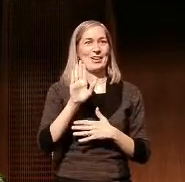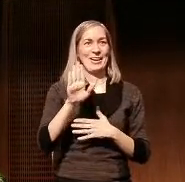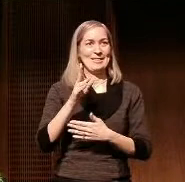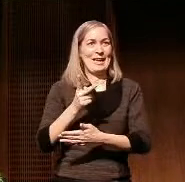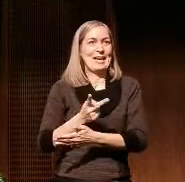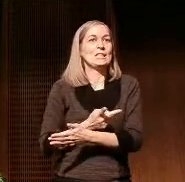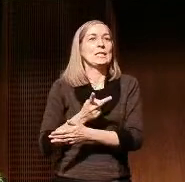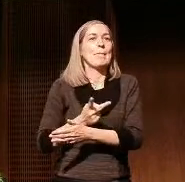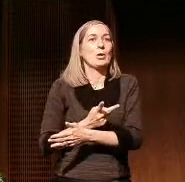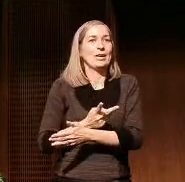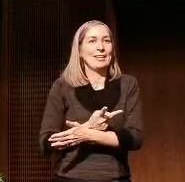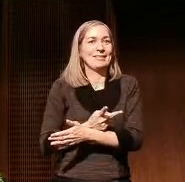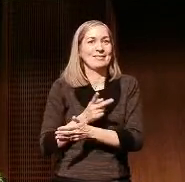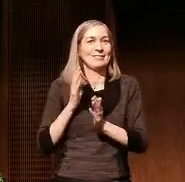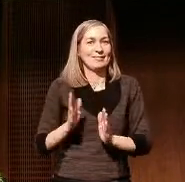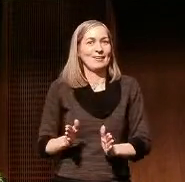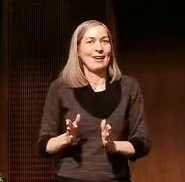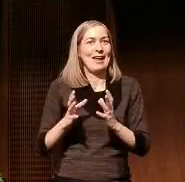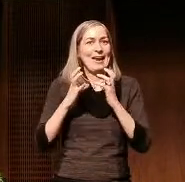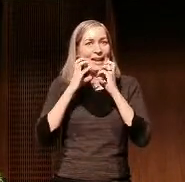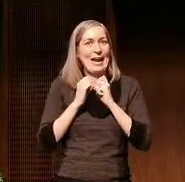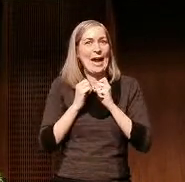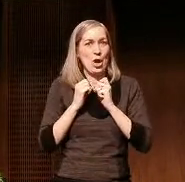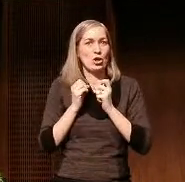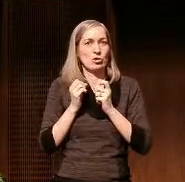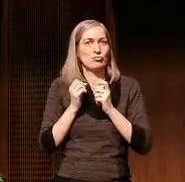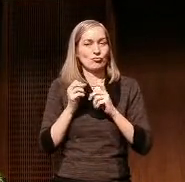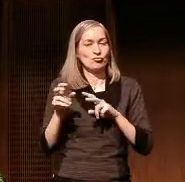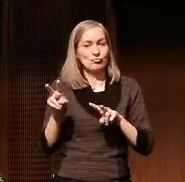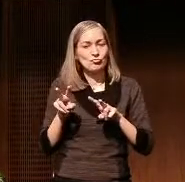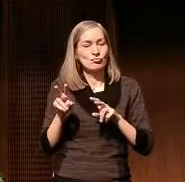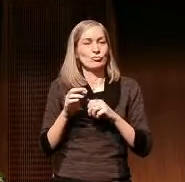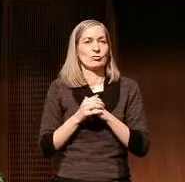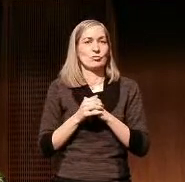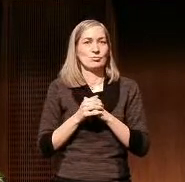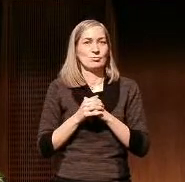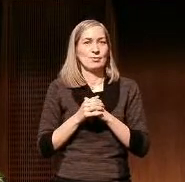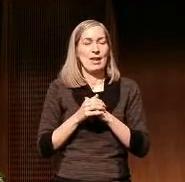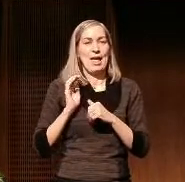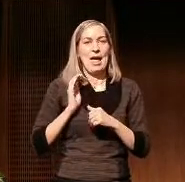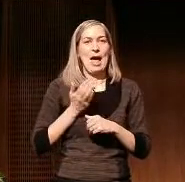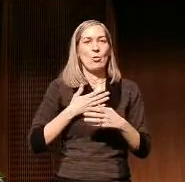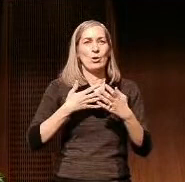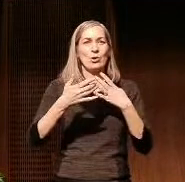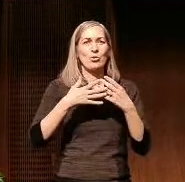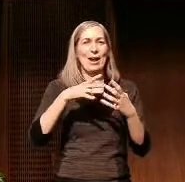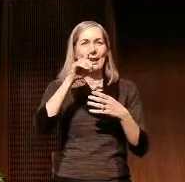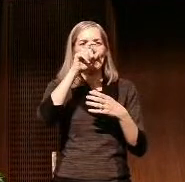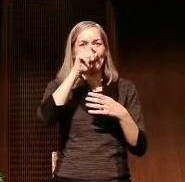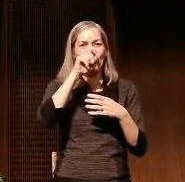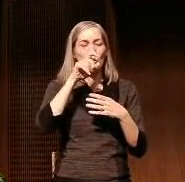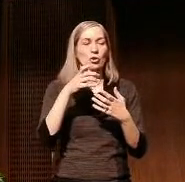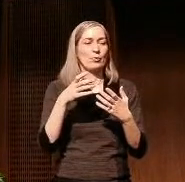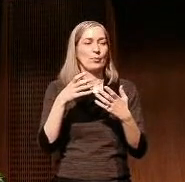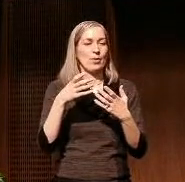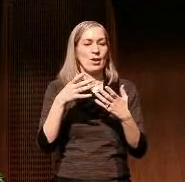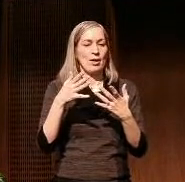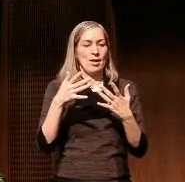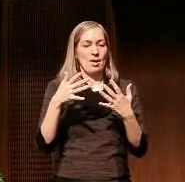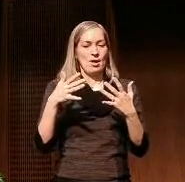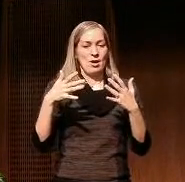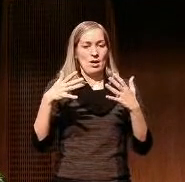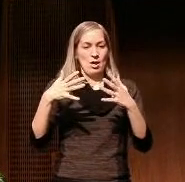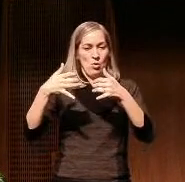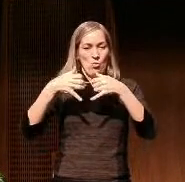his care. Our Gray Eagle Award winner loves his family and has been a voice for God